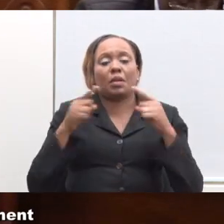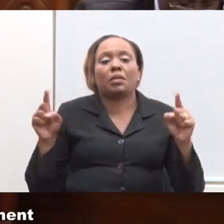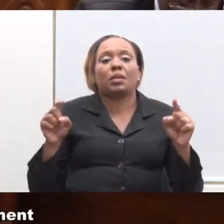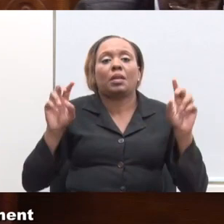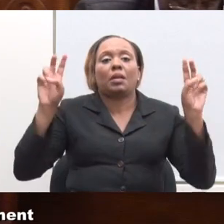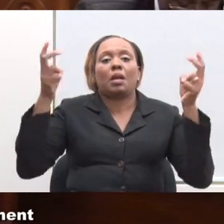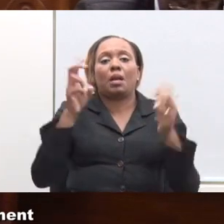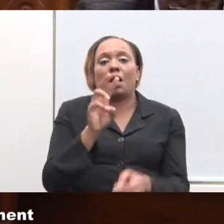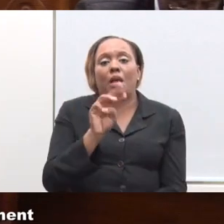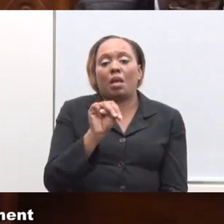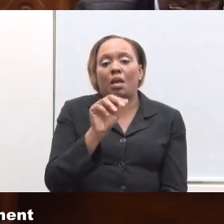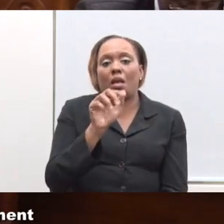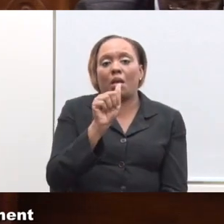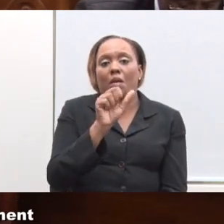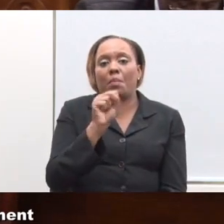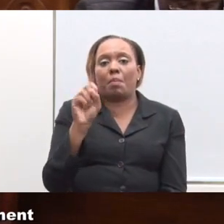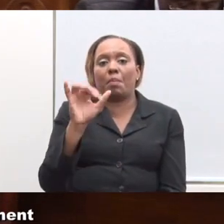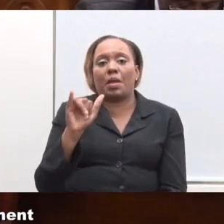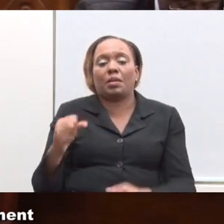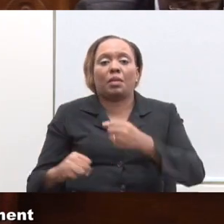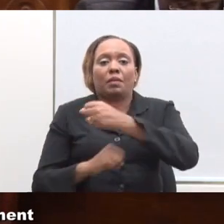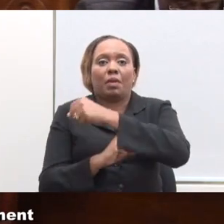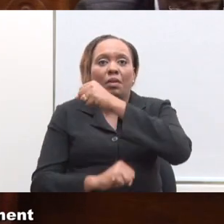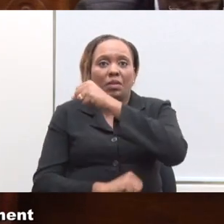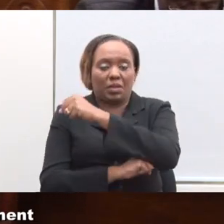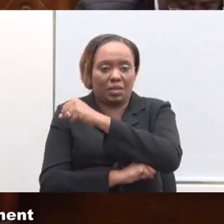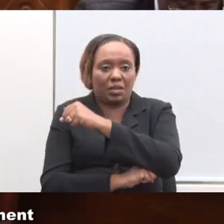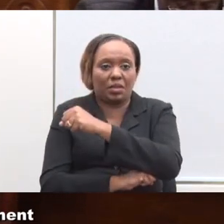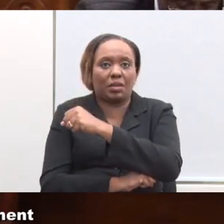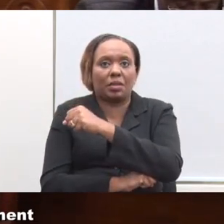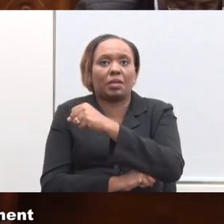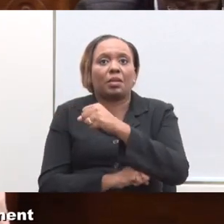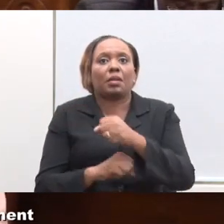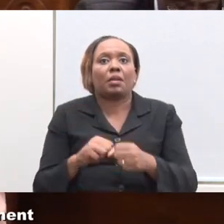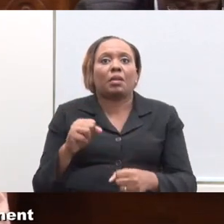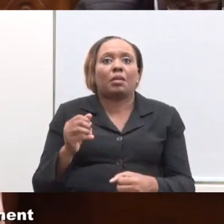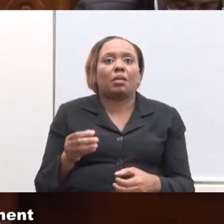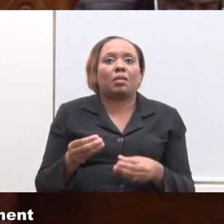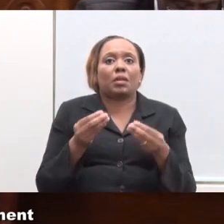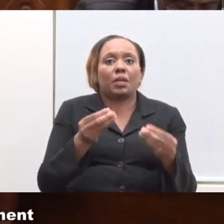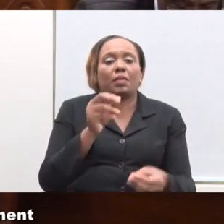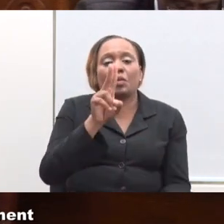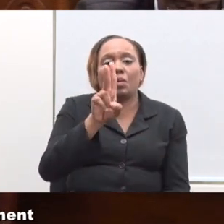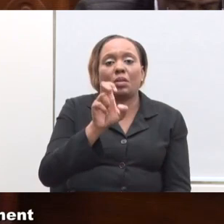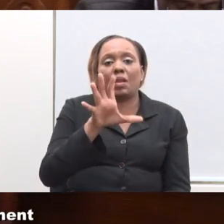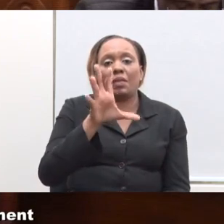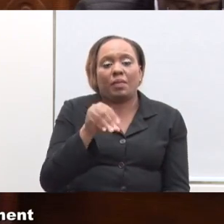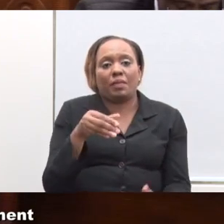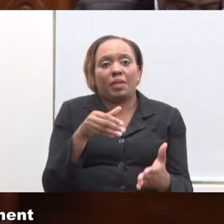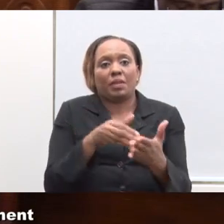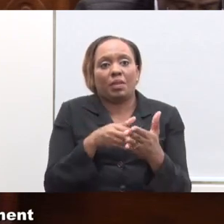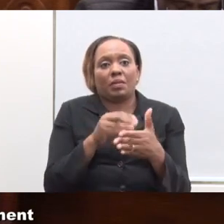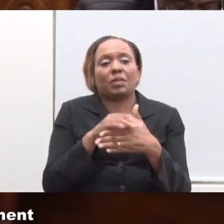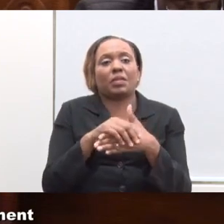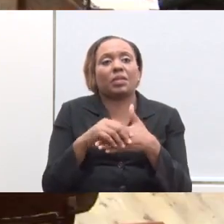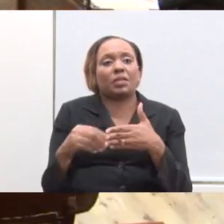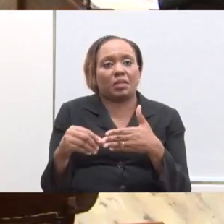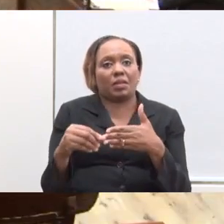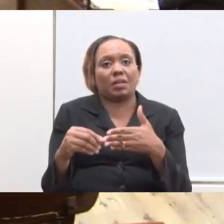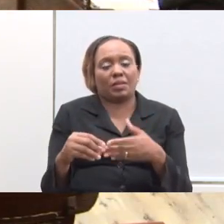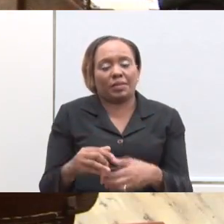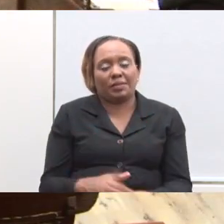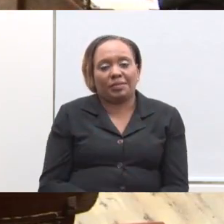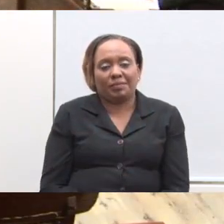Foundation has already agreed to seed that fund with the sum of $250,000 immediately in the first